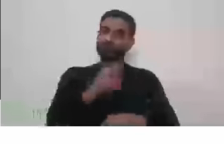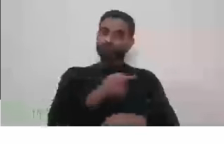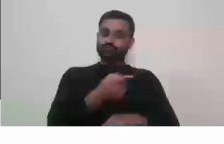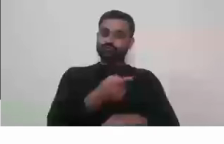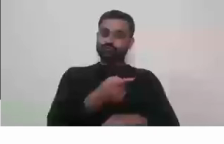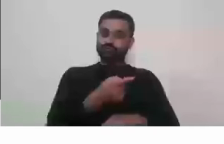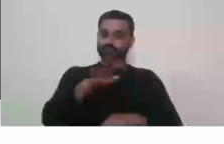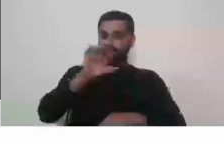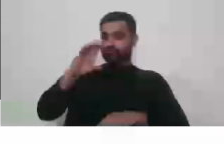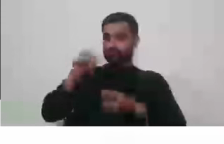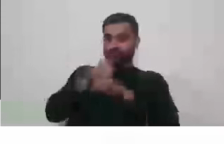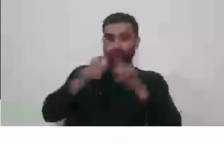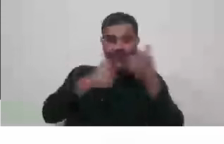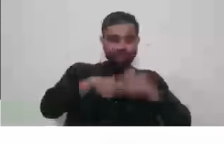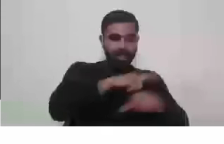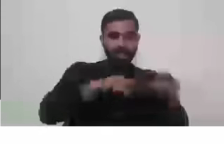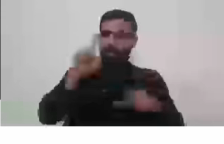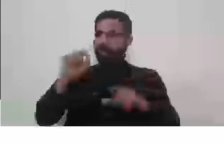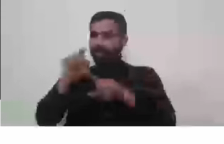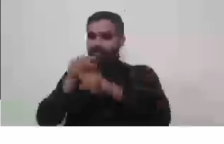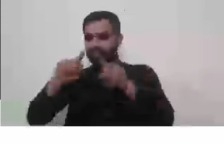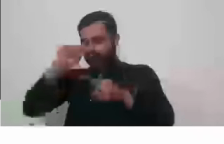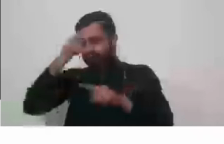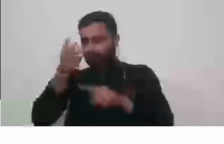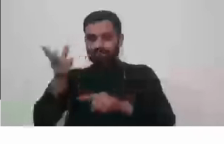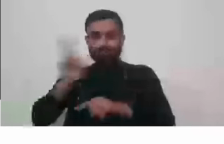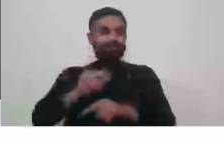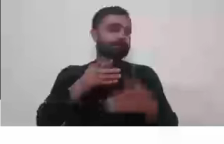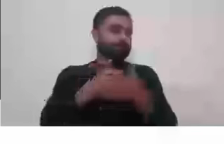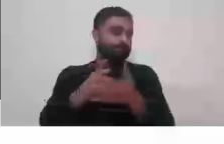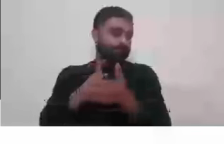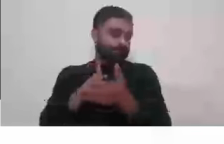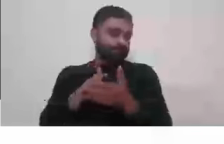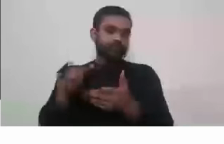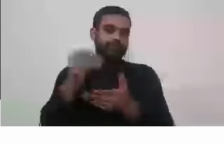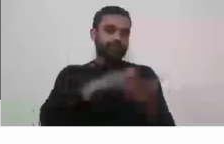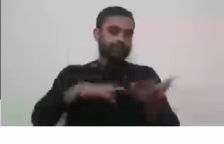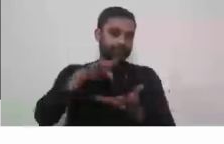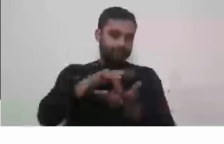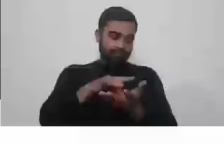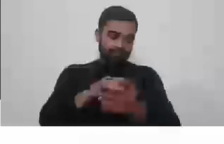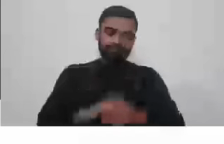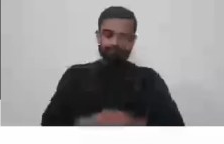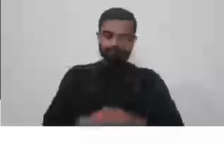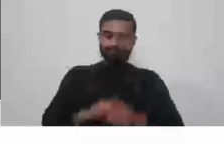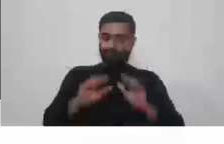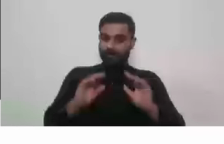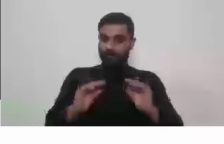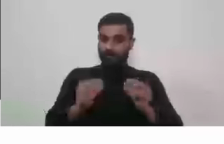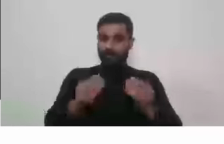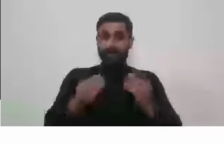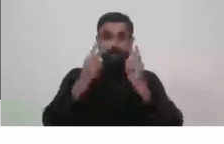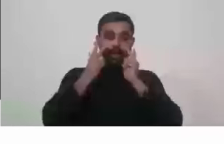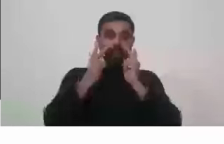like 90% regional language and 10% English, that's again going to be challenging in some contexts. So the better way to see it is